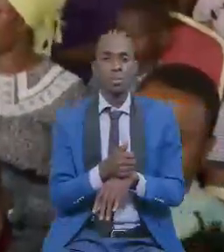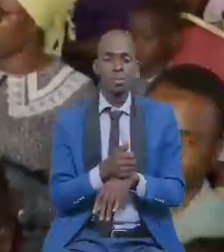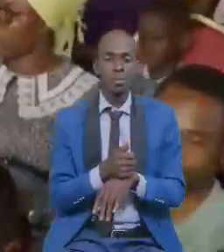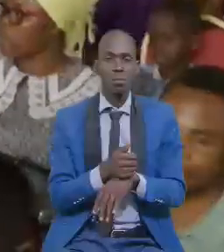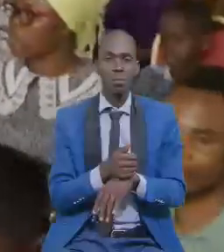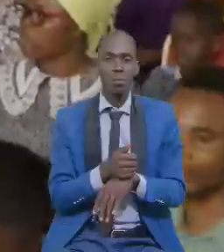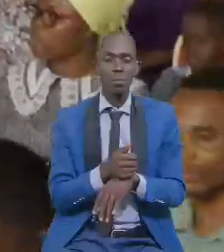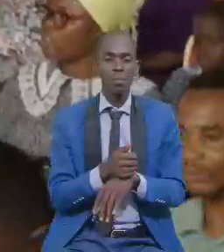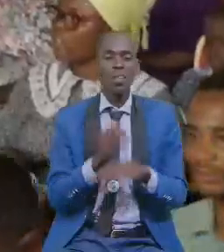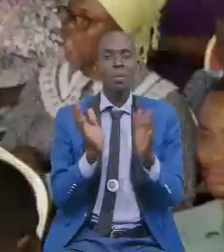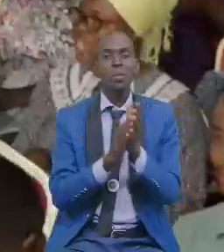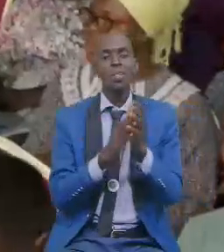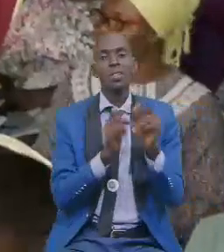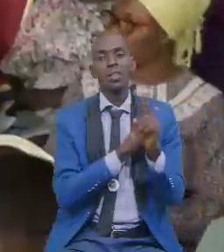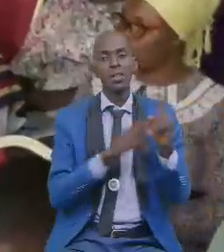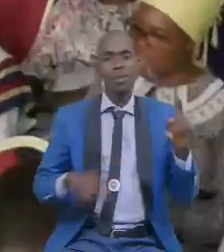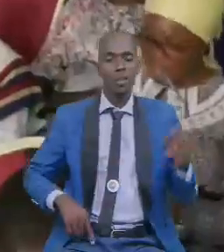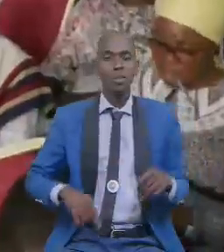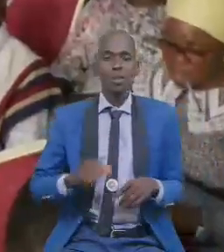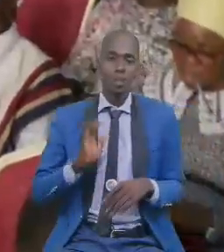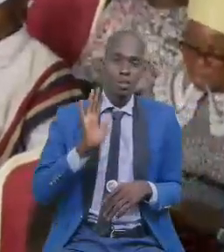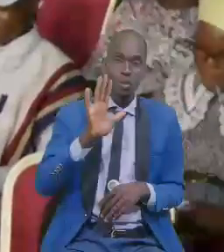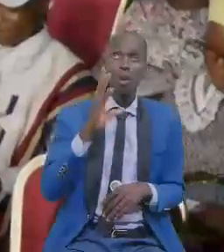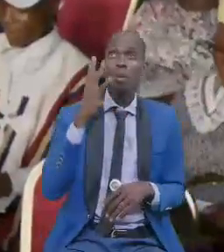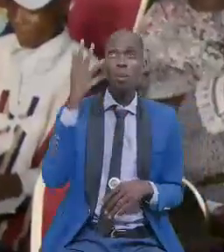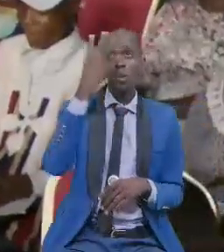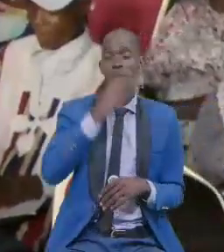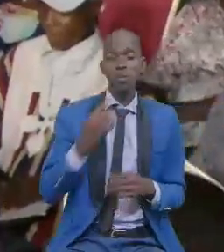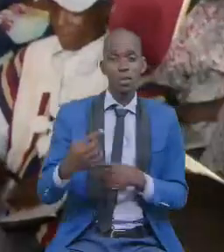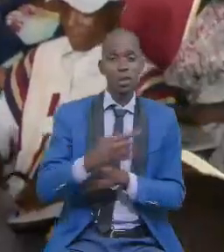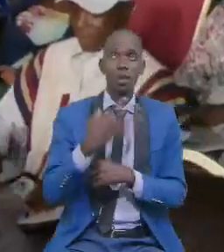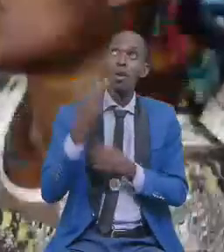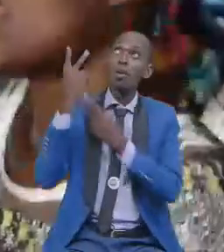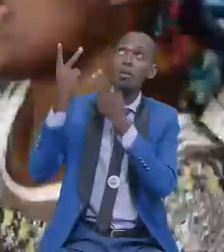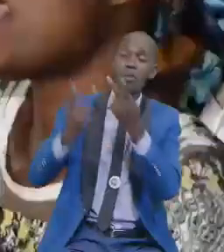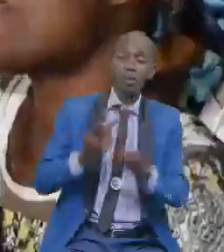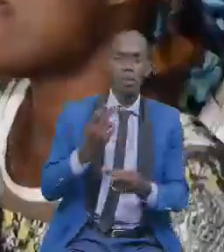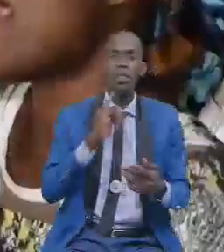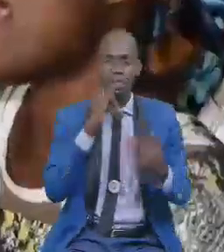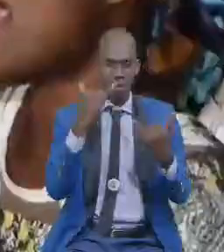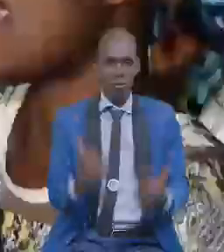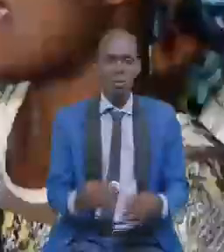Praise the Lord. Your glorious day of visitation has now come.